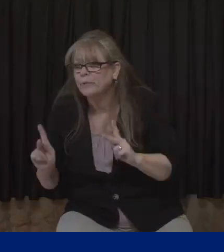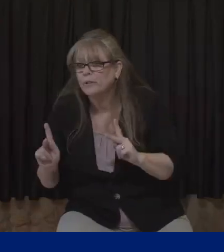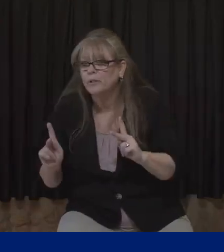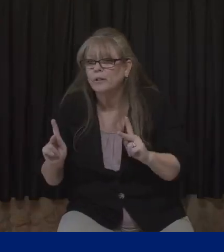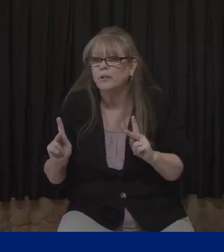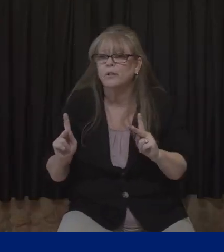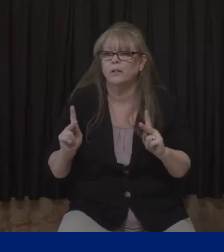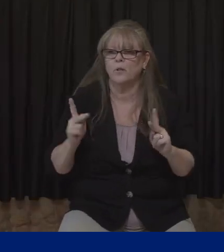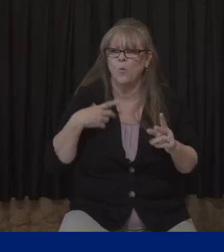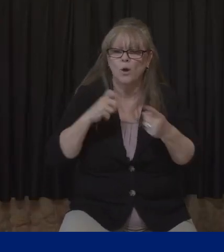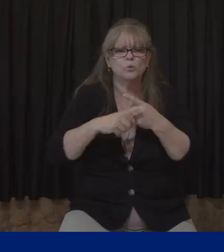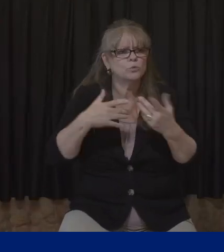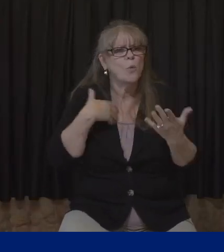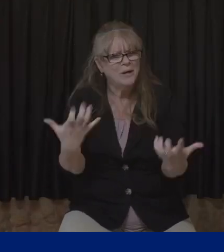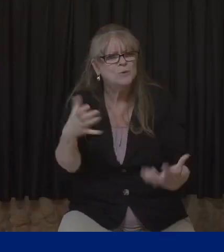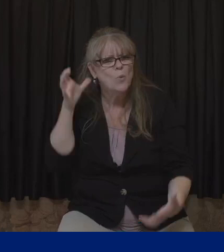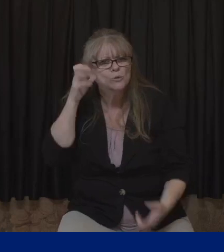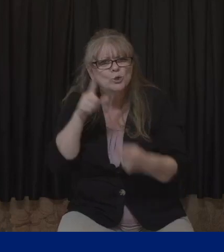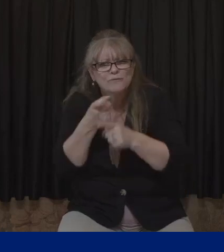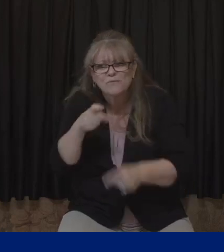you. So please give feedback at